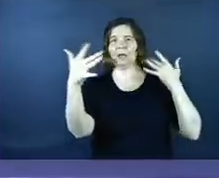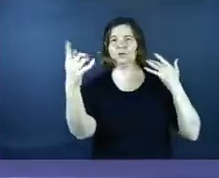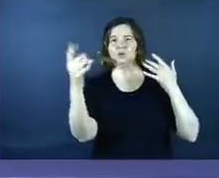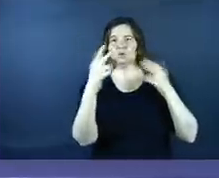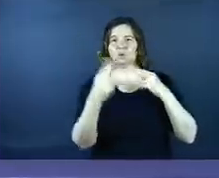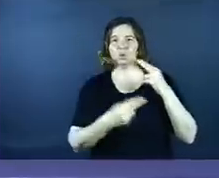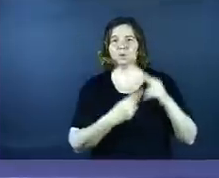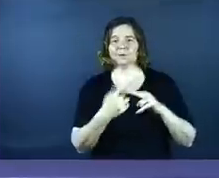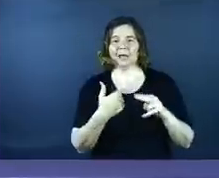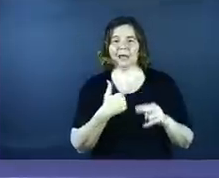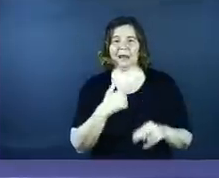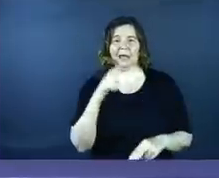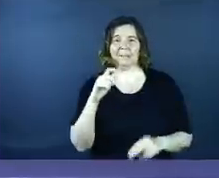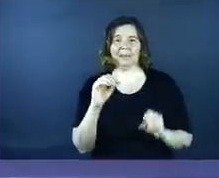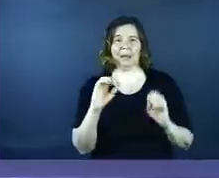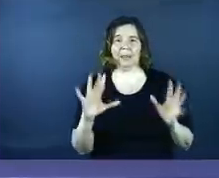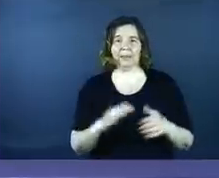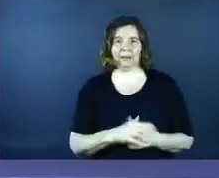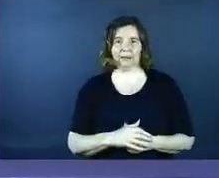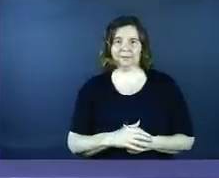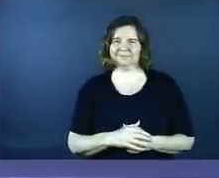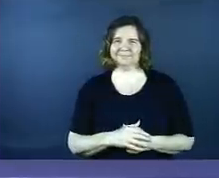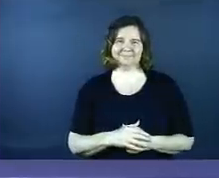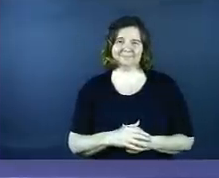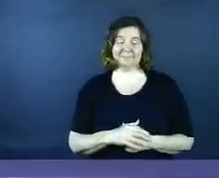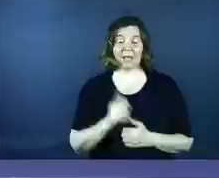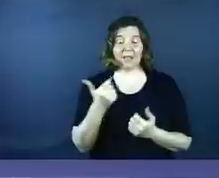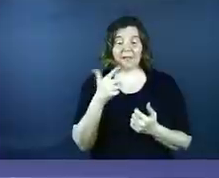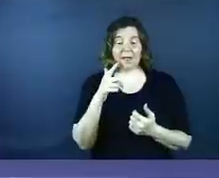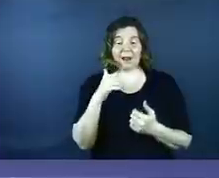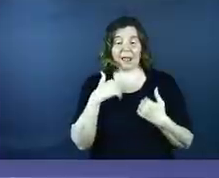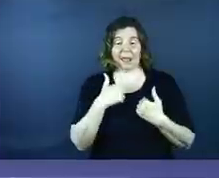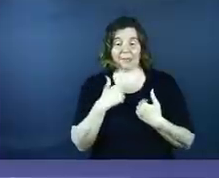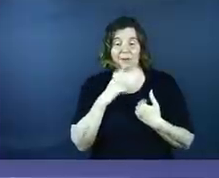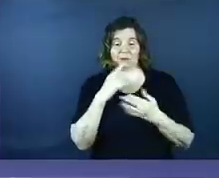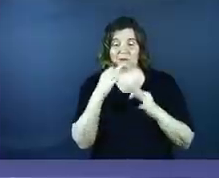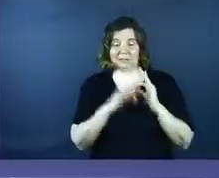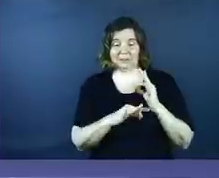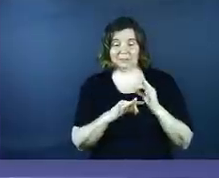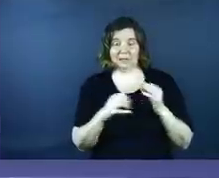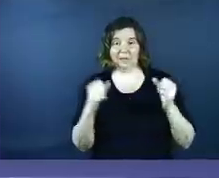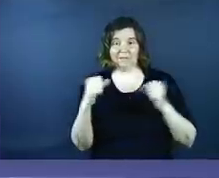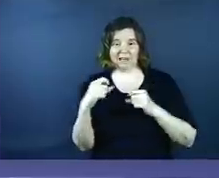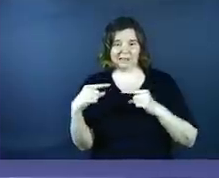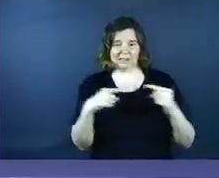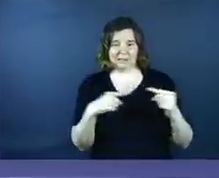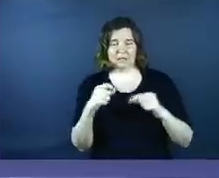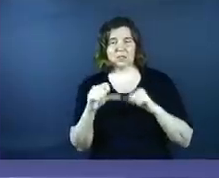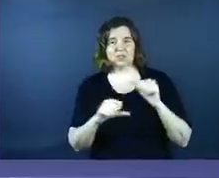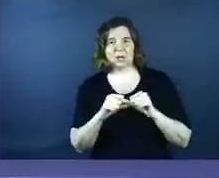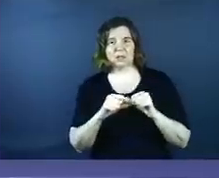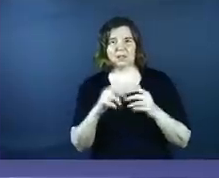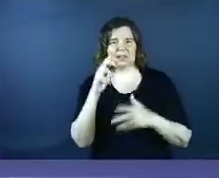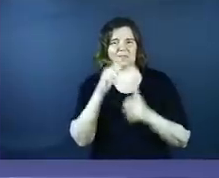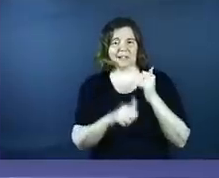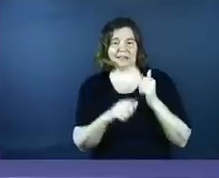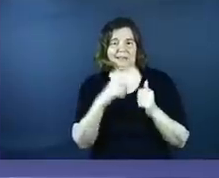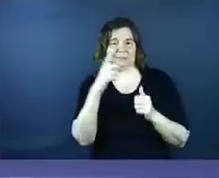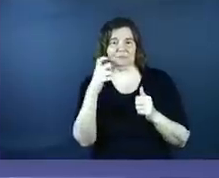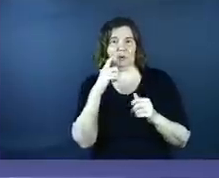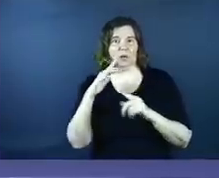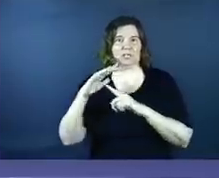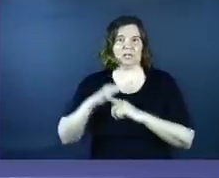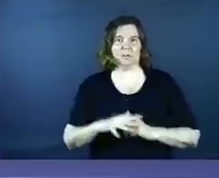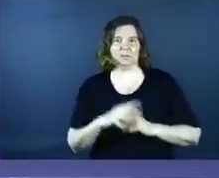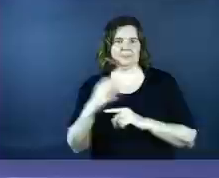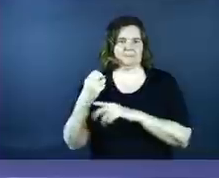and that I mean nothing, and that animals are simply fighting against each other, and there's violence for the sake of